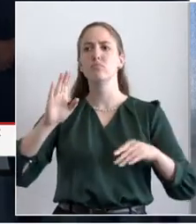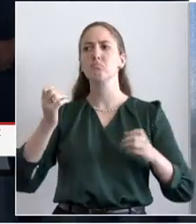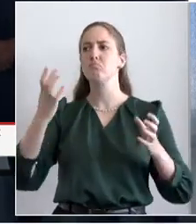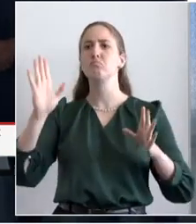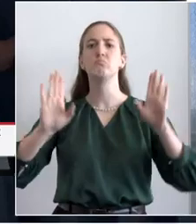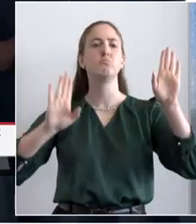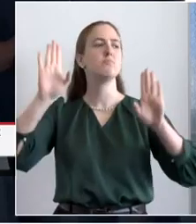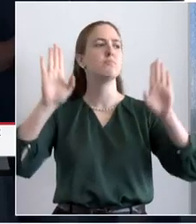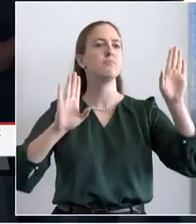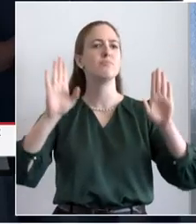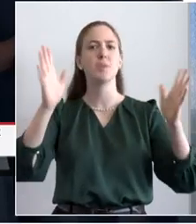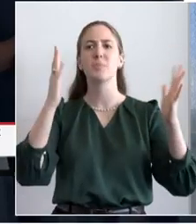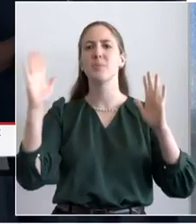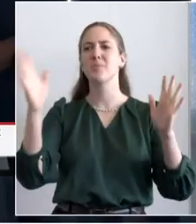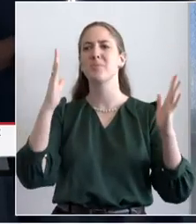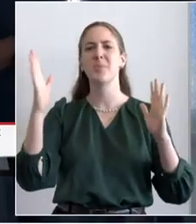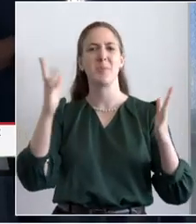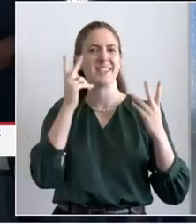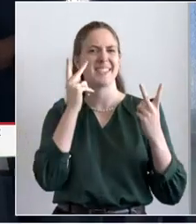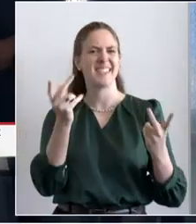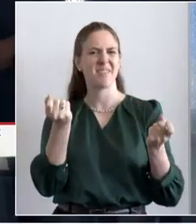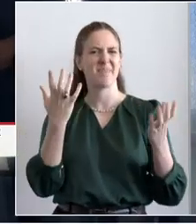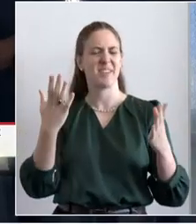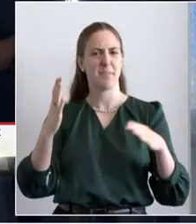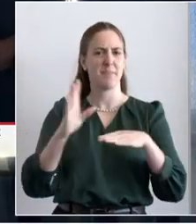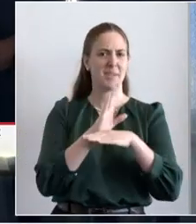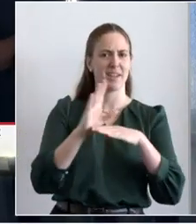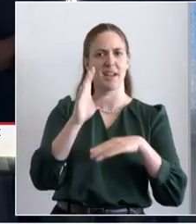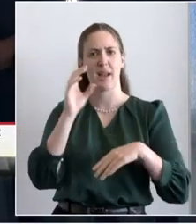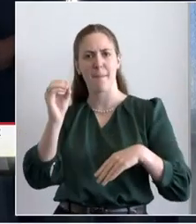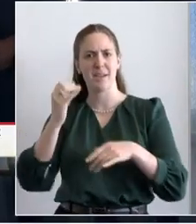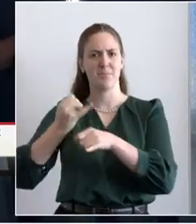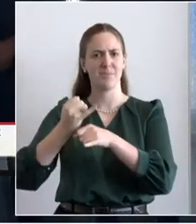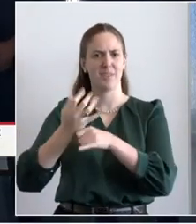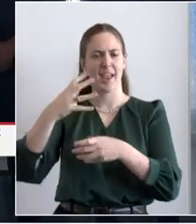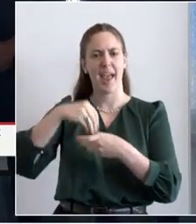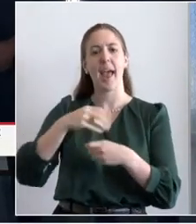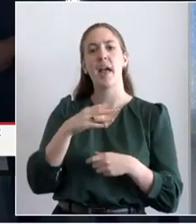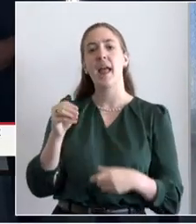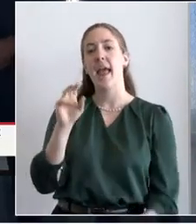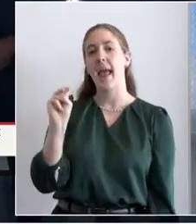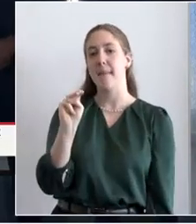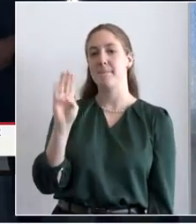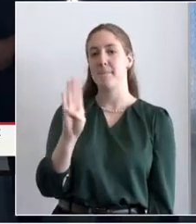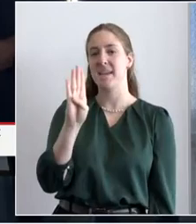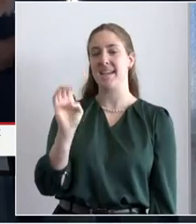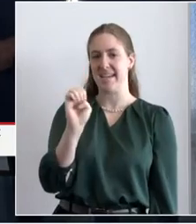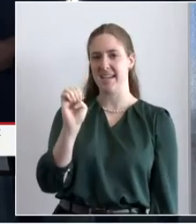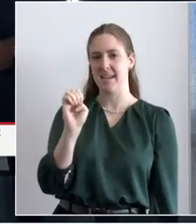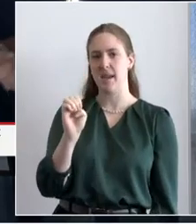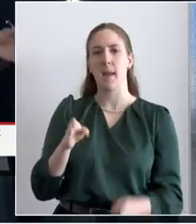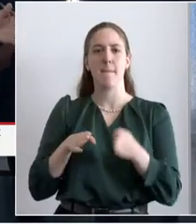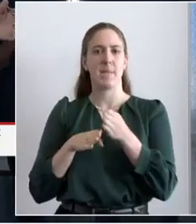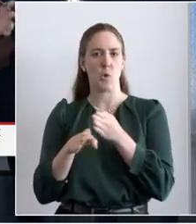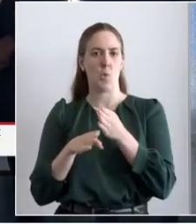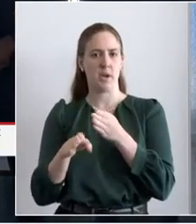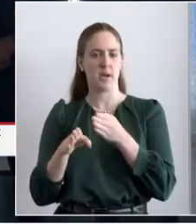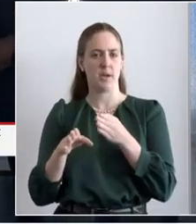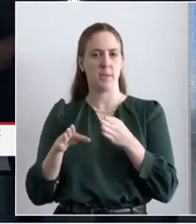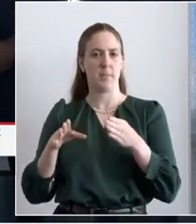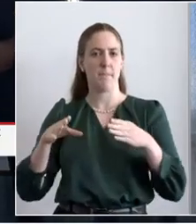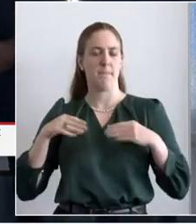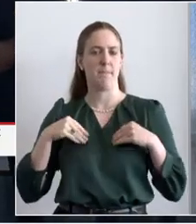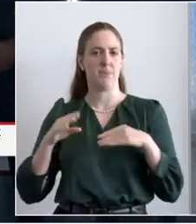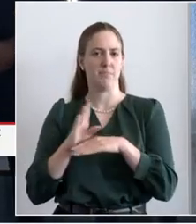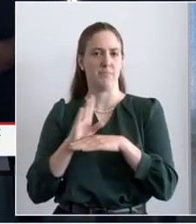company reps that are here. And most importantly, our MBE community. So can our MBE businesses, not just the ones who are up here,